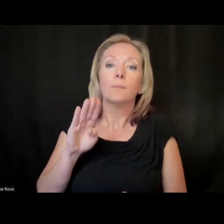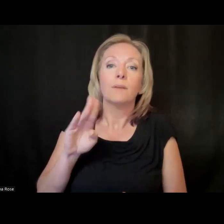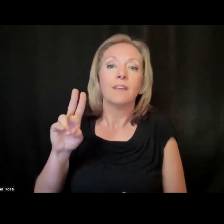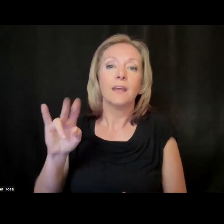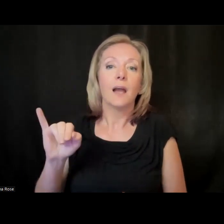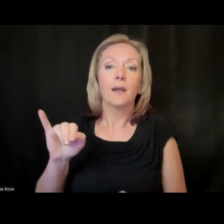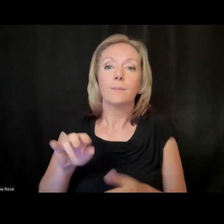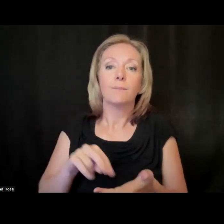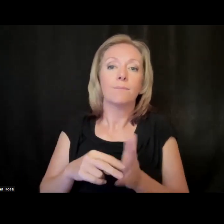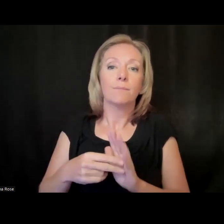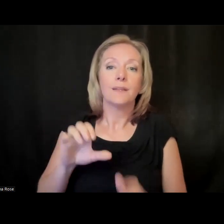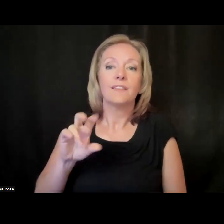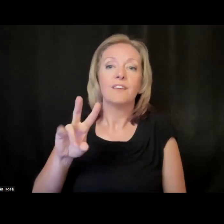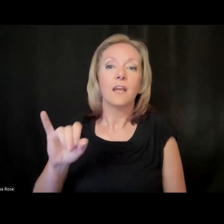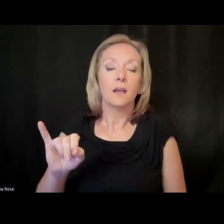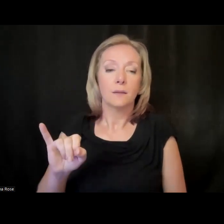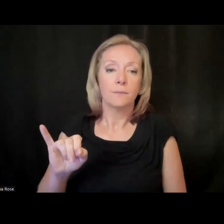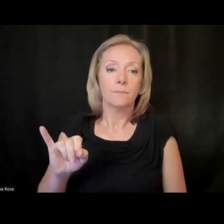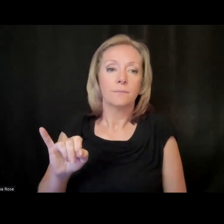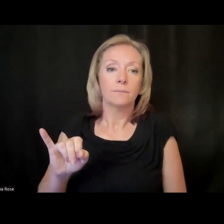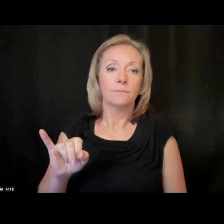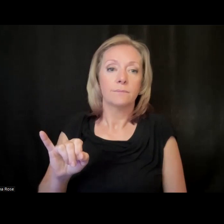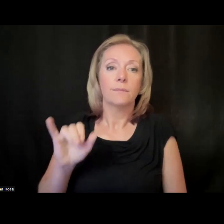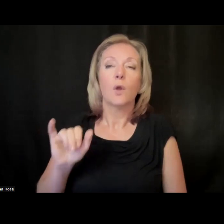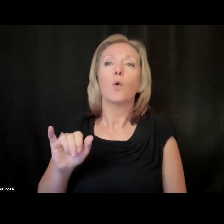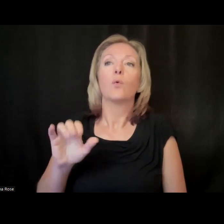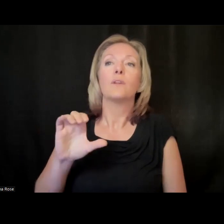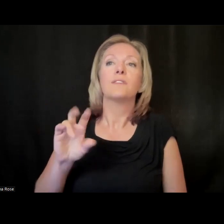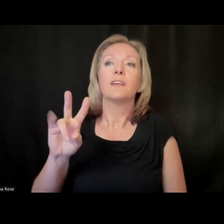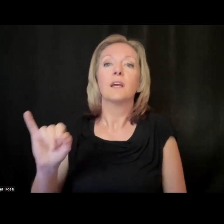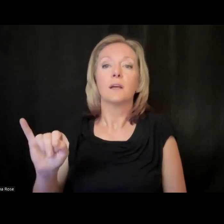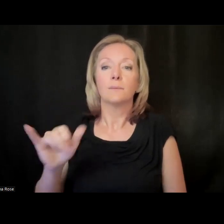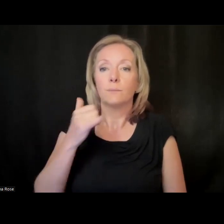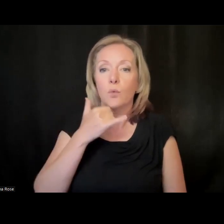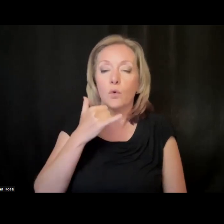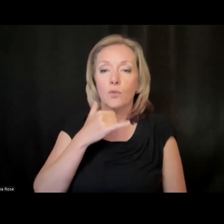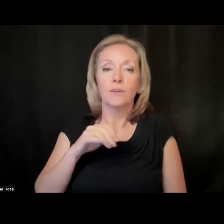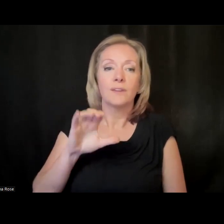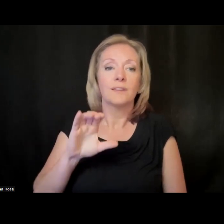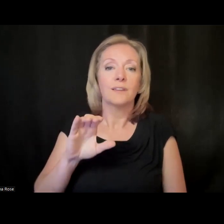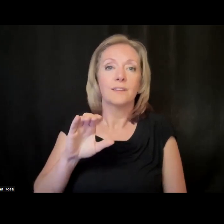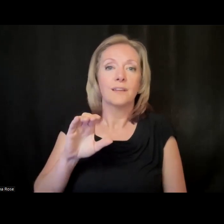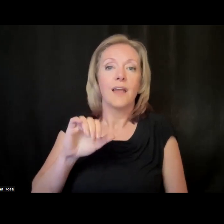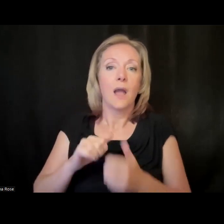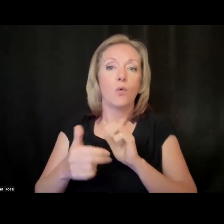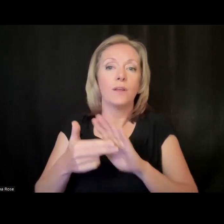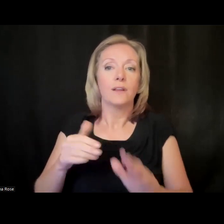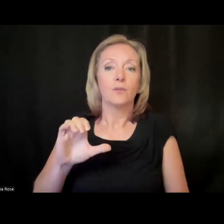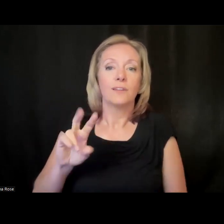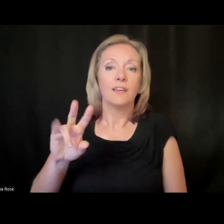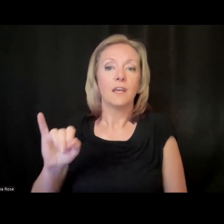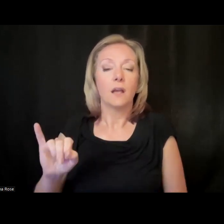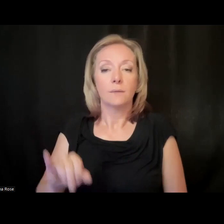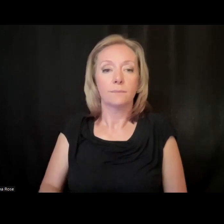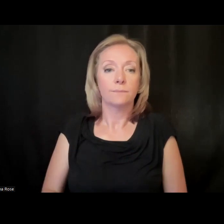she actually wanted to know about CVI. So how CVI. Diagnose CVI? Yeah, she made a correction in